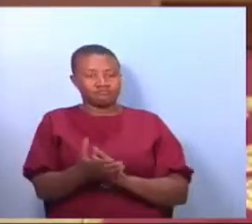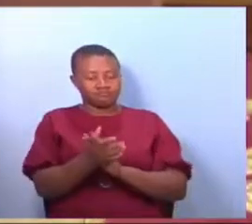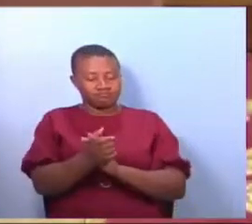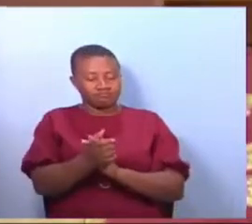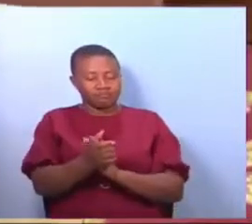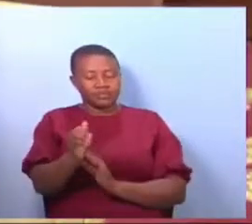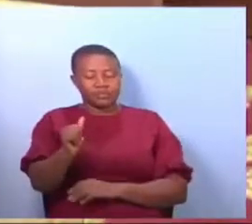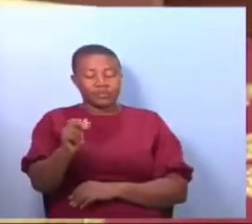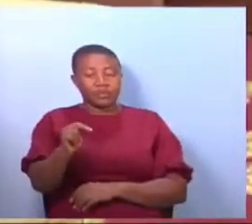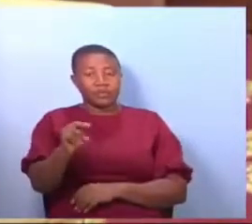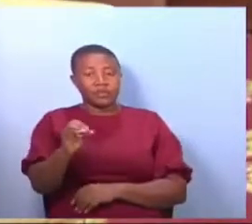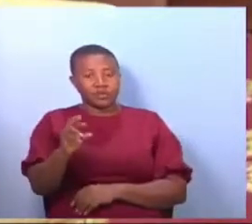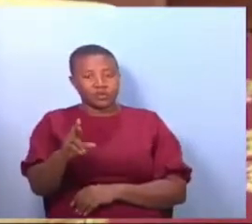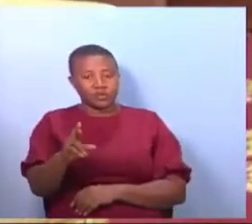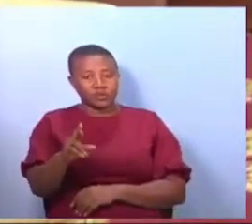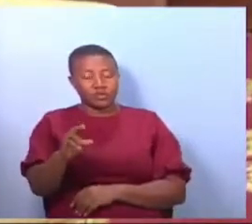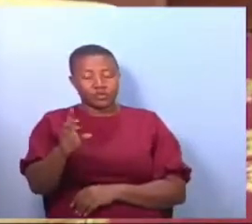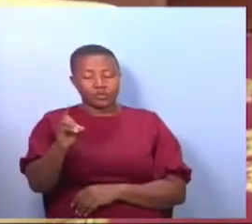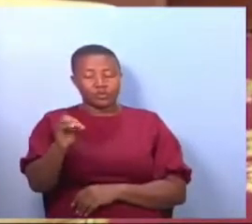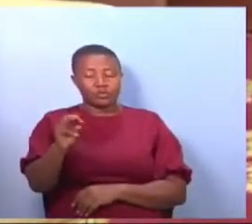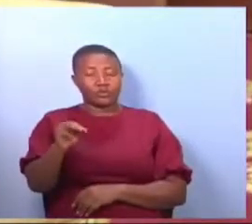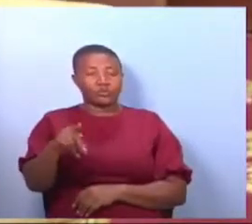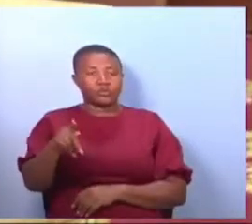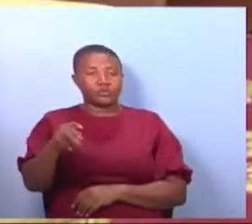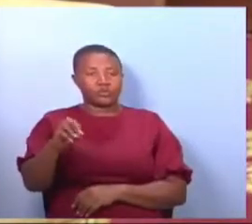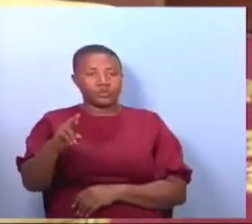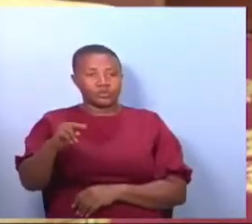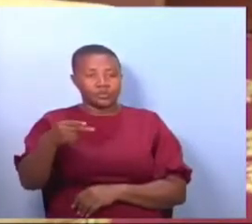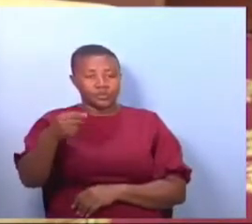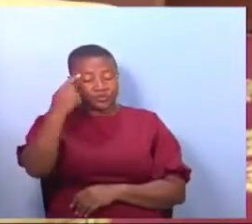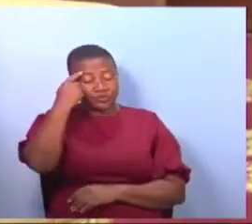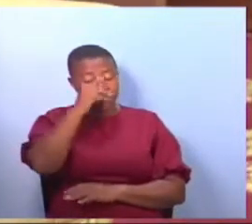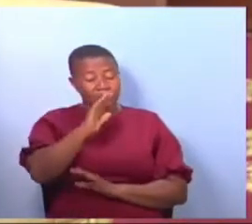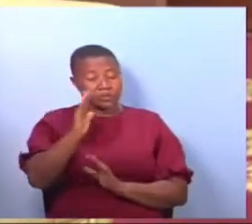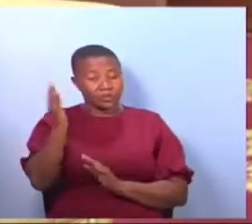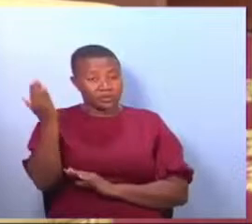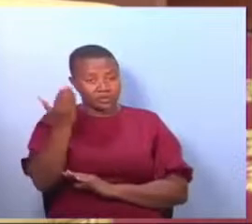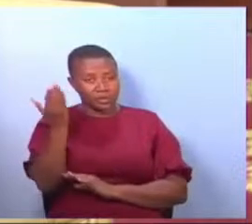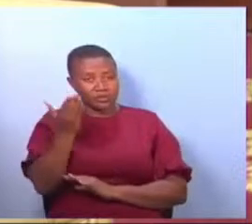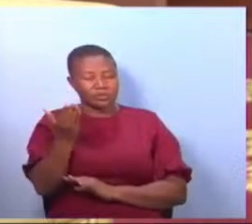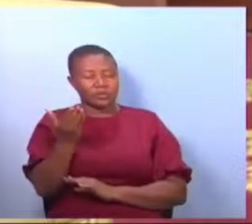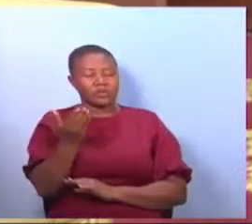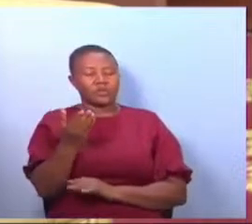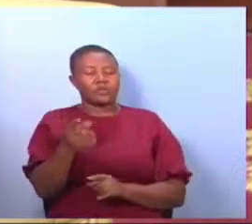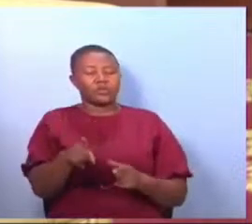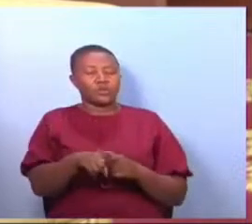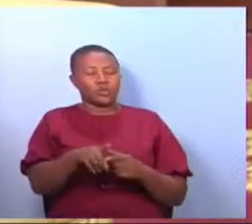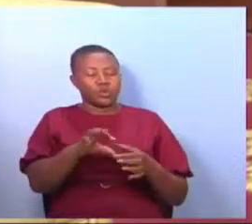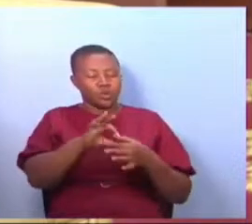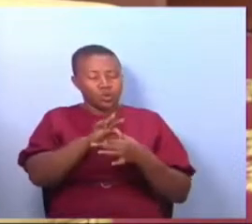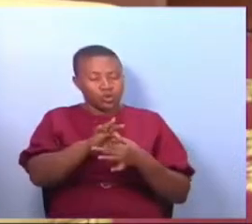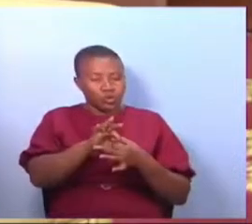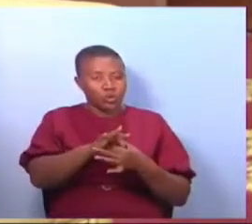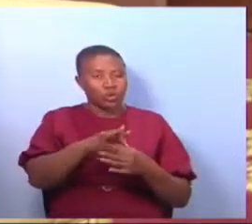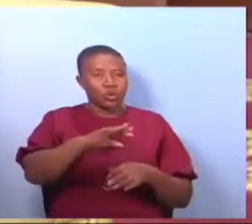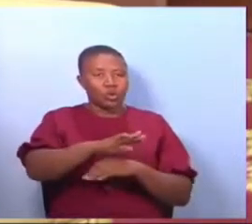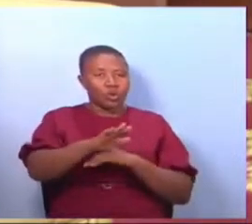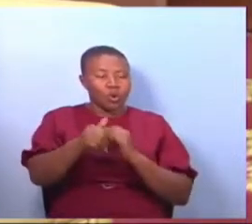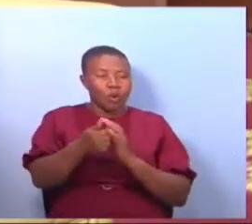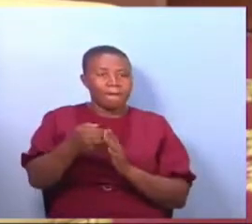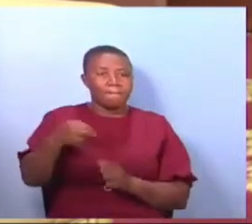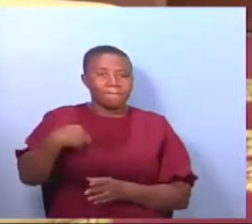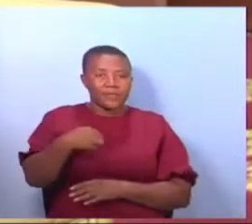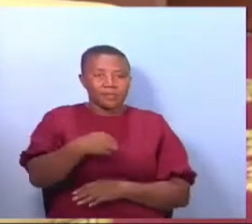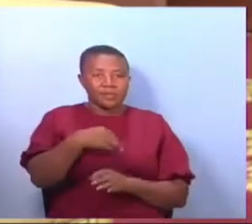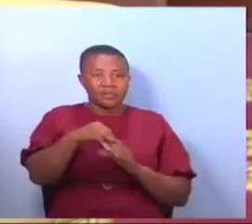the statement, and also joined teaming member of the House who have